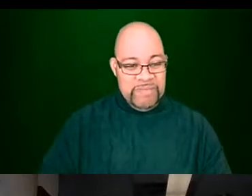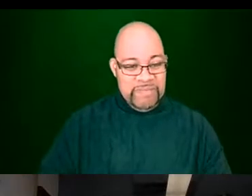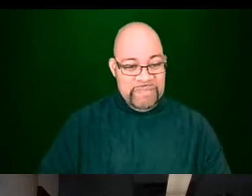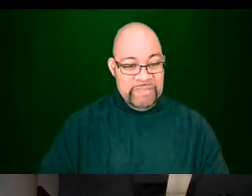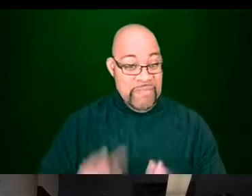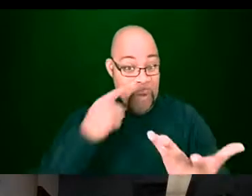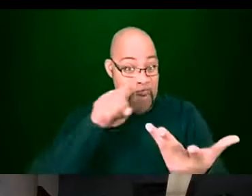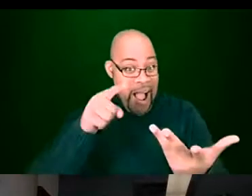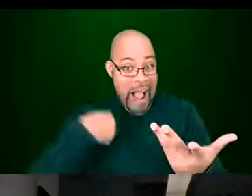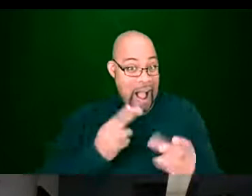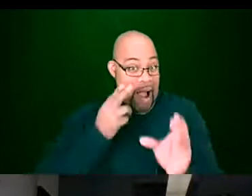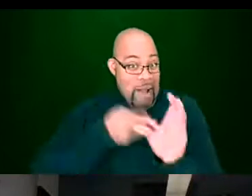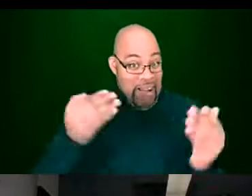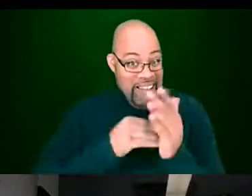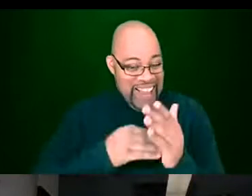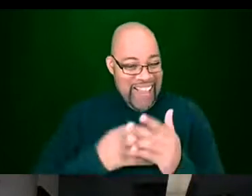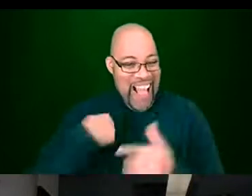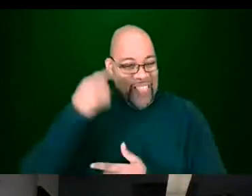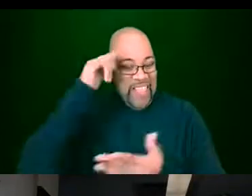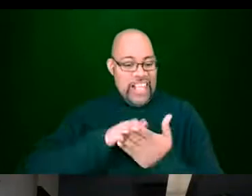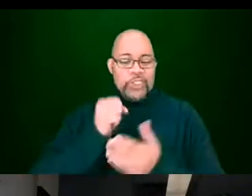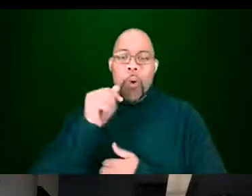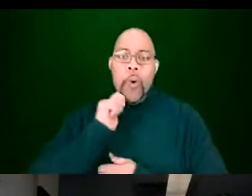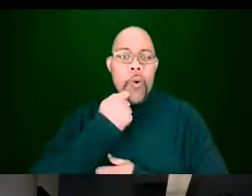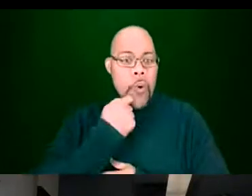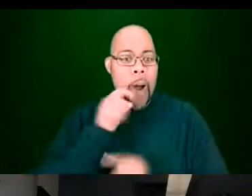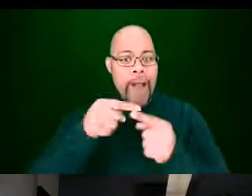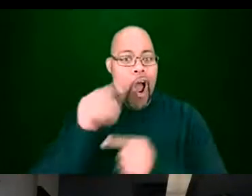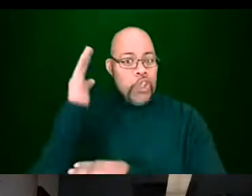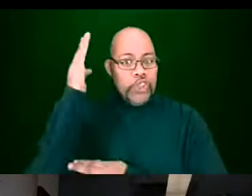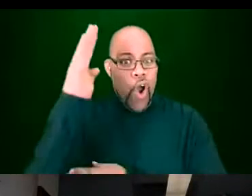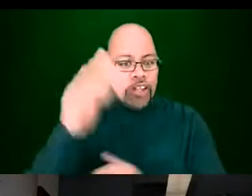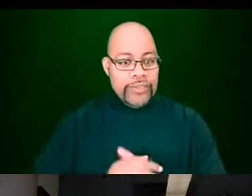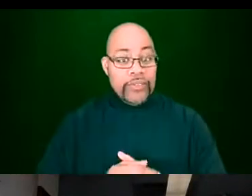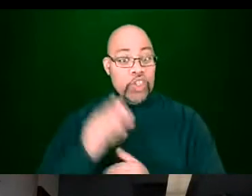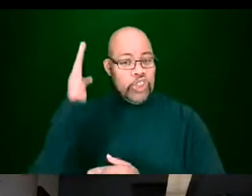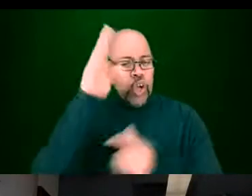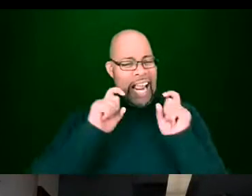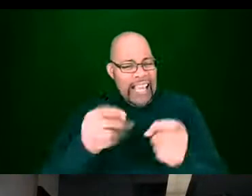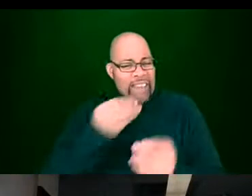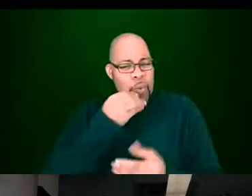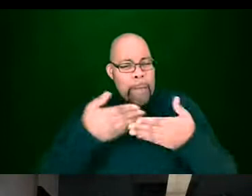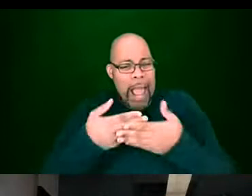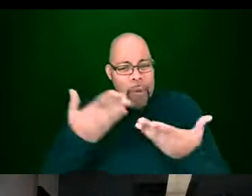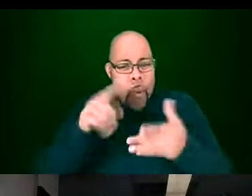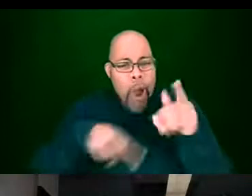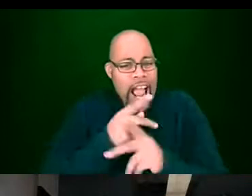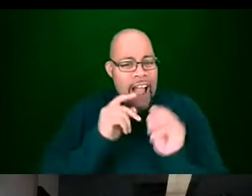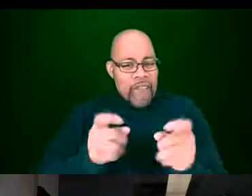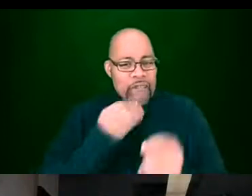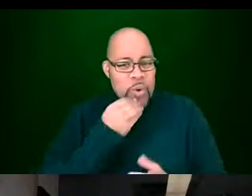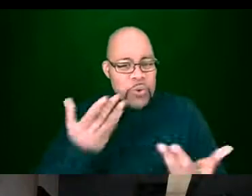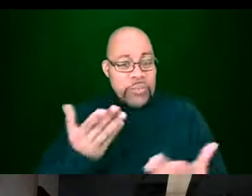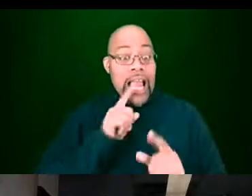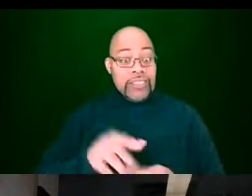If you don't mind, I'll hop in again because I think this is so cool about sharks. So what does a shark give to their baby? What kind of food do they give? The